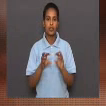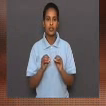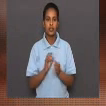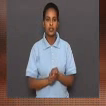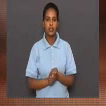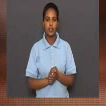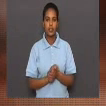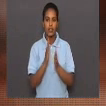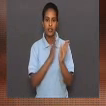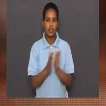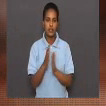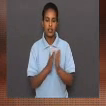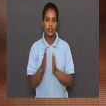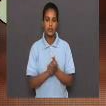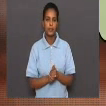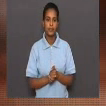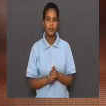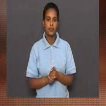Students, let's get ready.